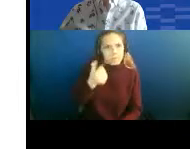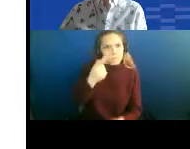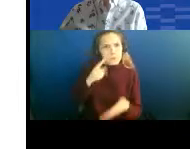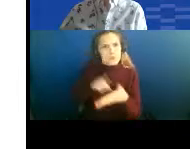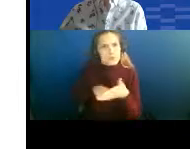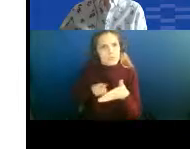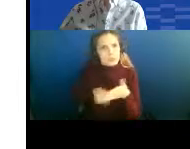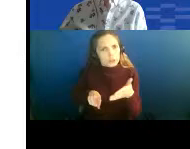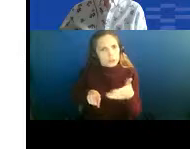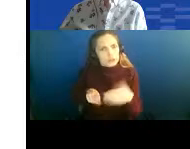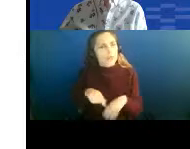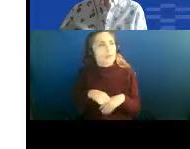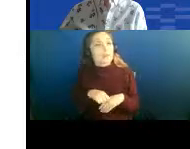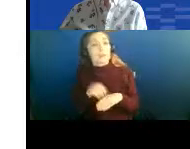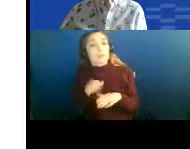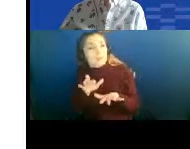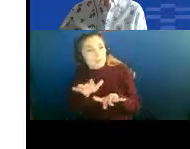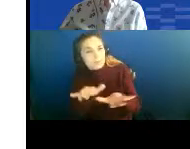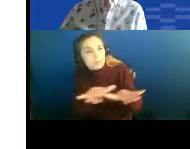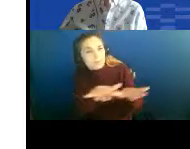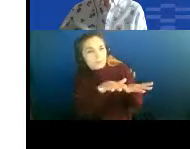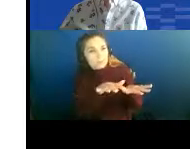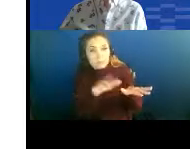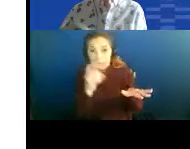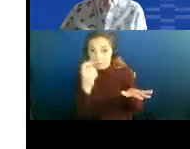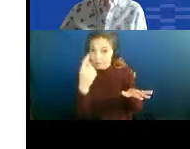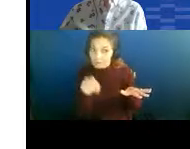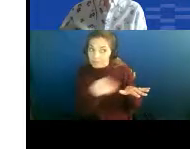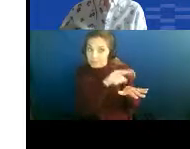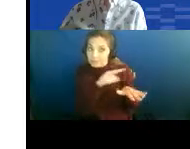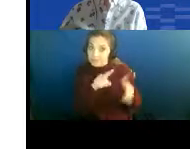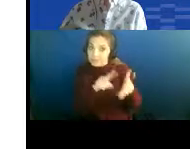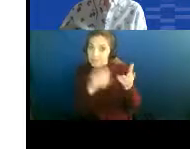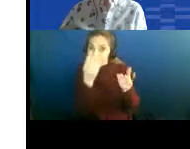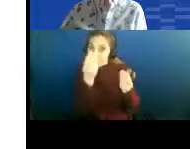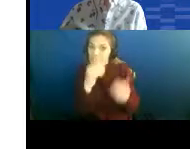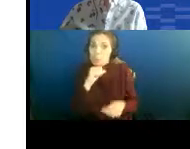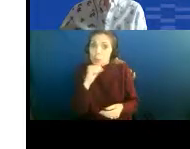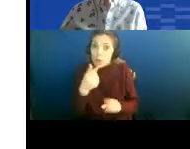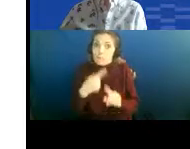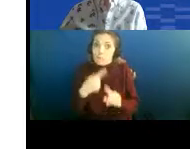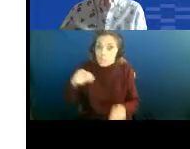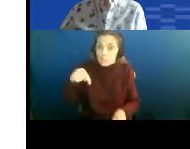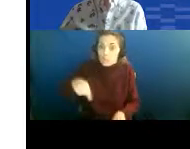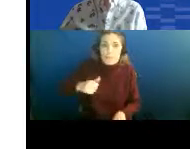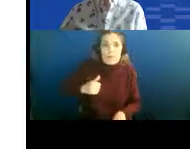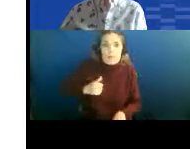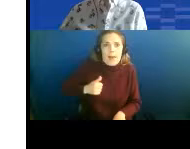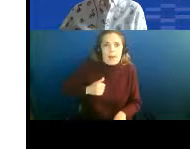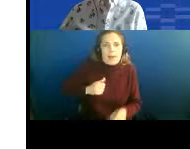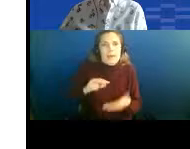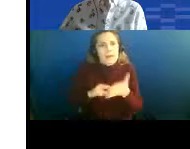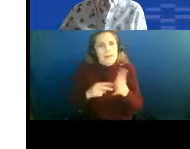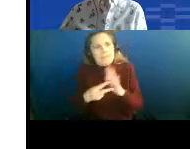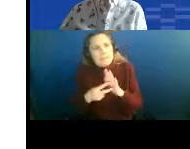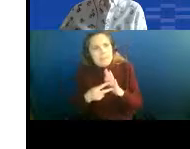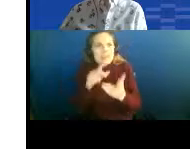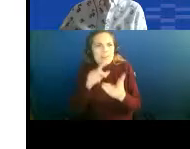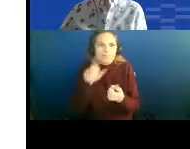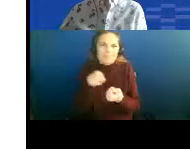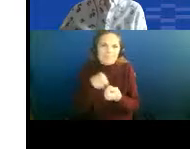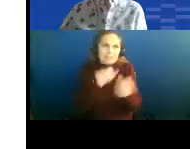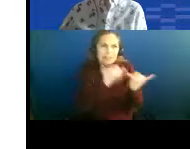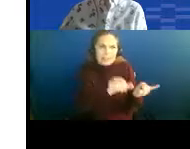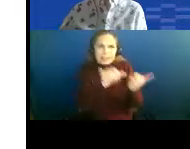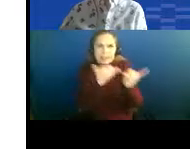not within Canada, it's not necessarily directly generalizable to experiences of folks living here